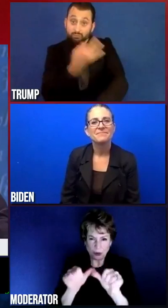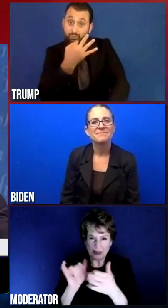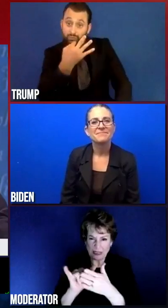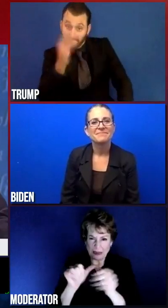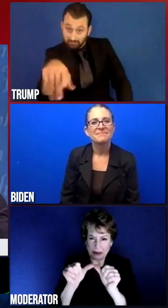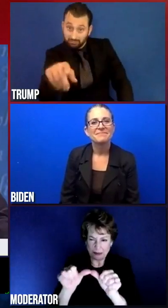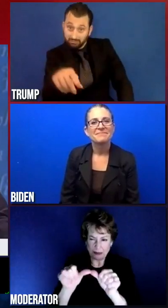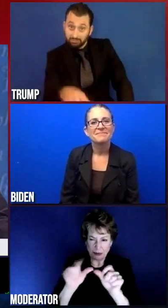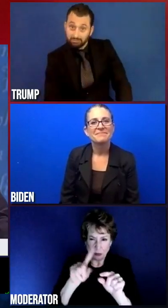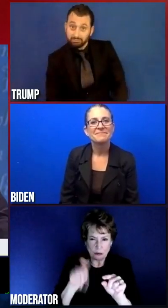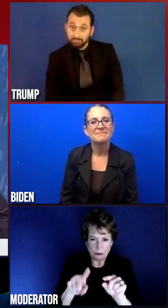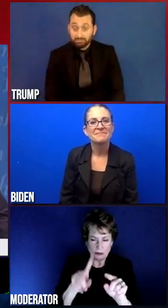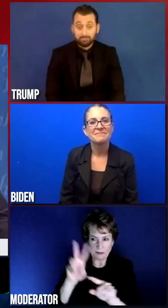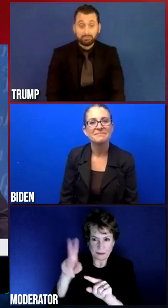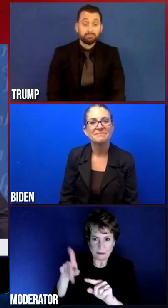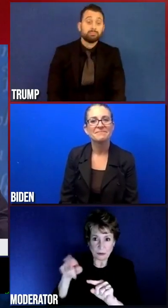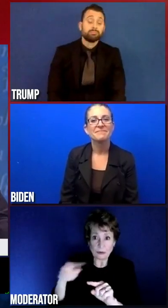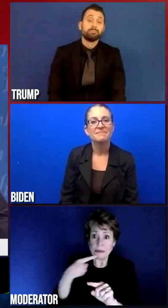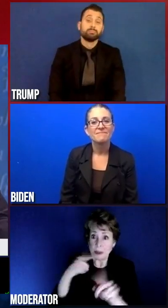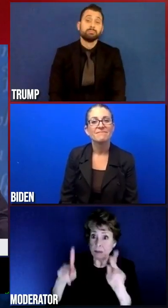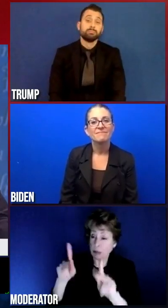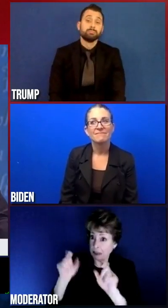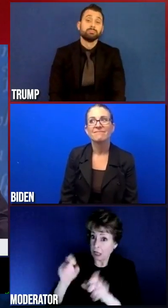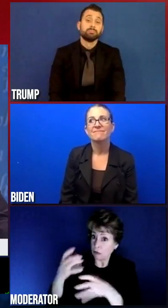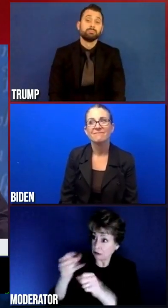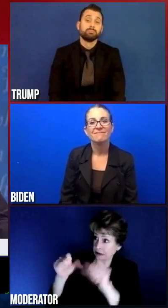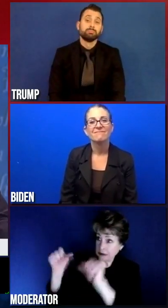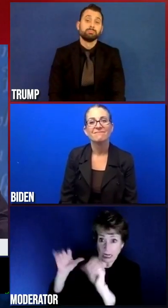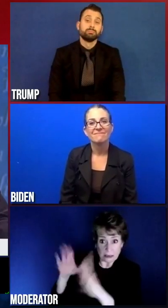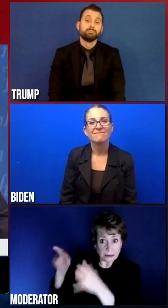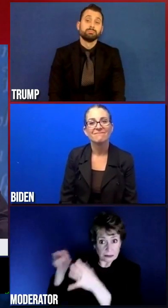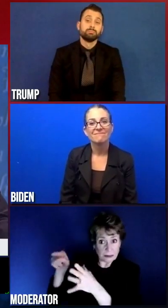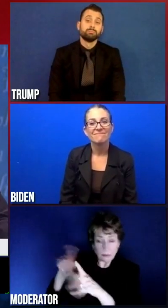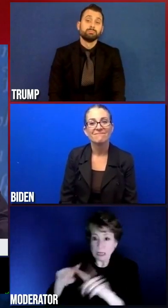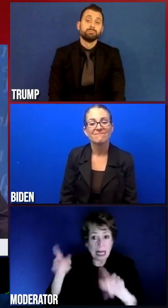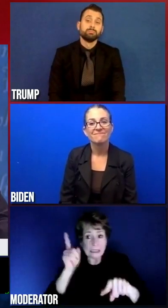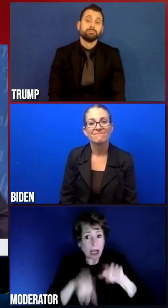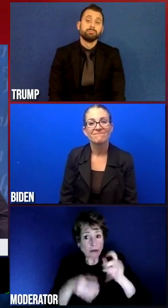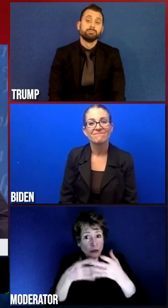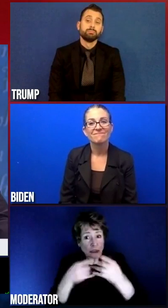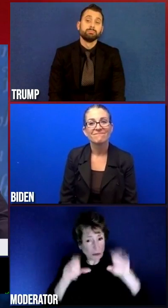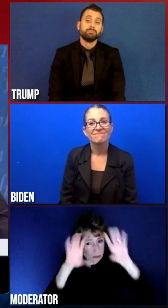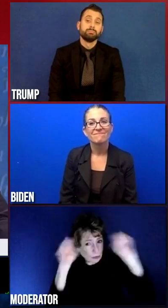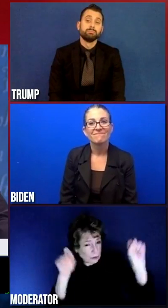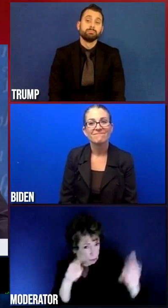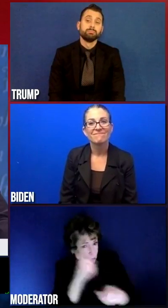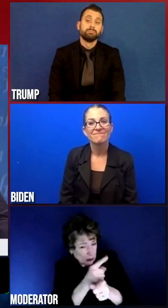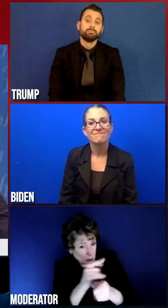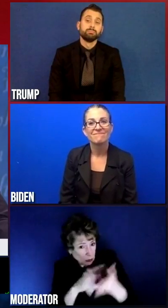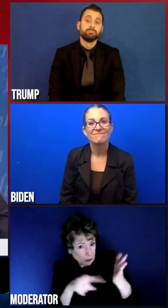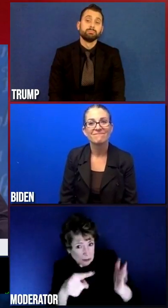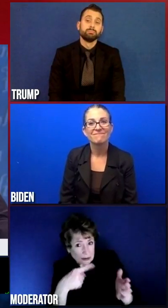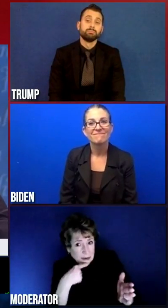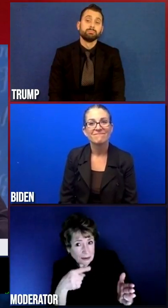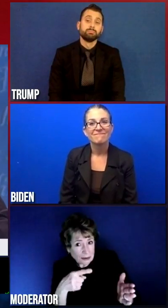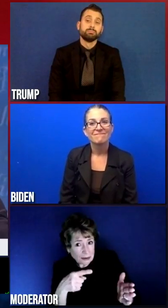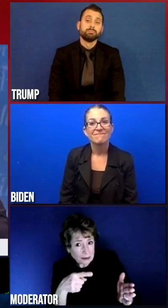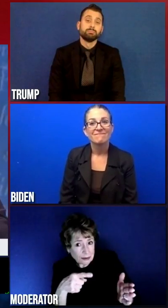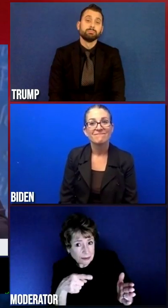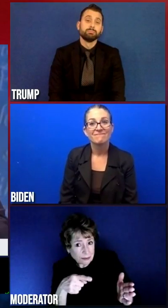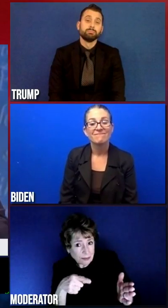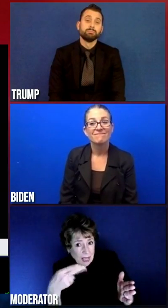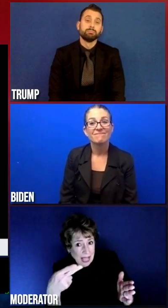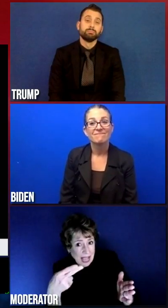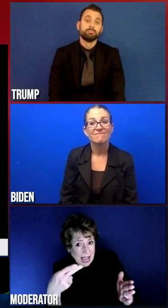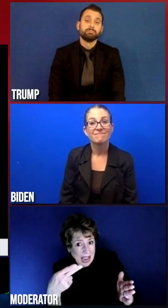the scientists, but they can't trust President Trump. In fact, you said that again tonight. Your running mate, Senator Harris, goes further, saying the public